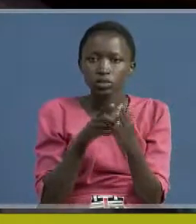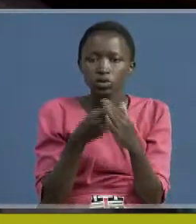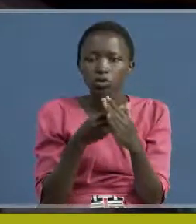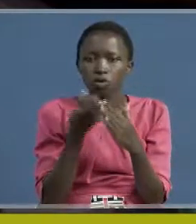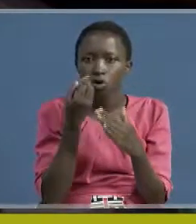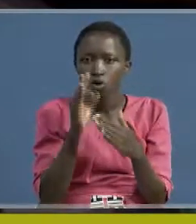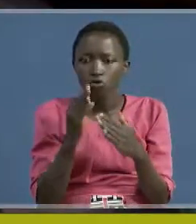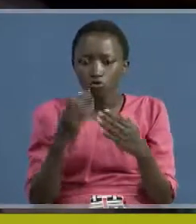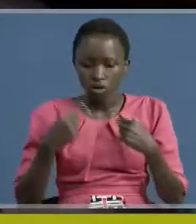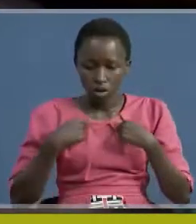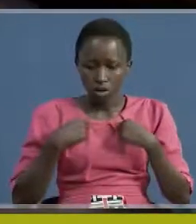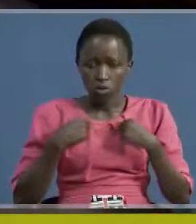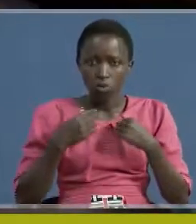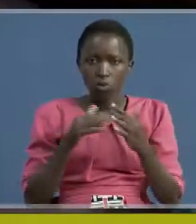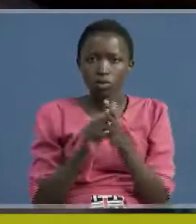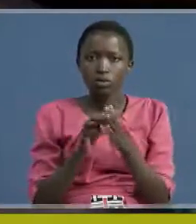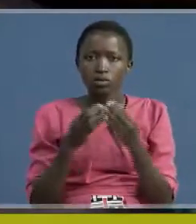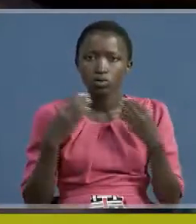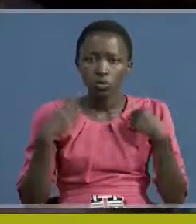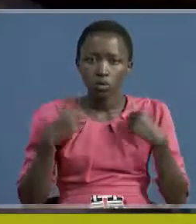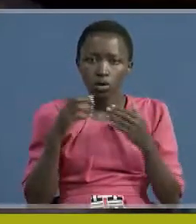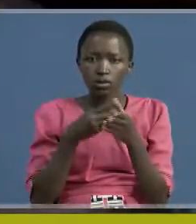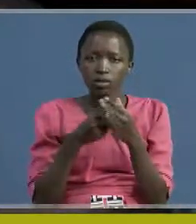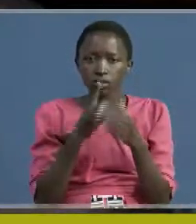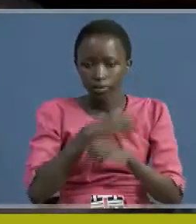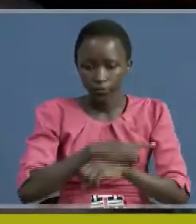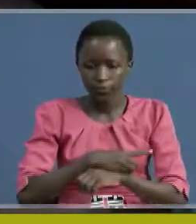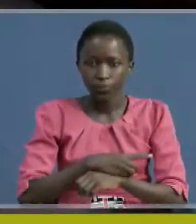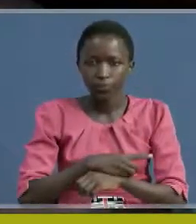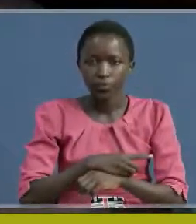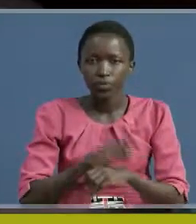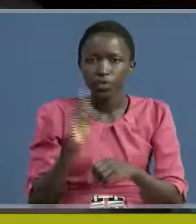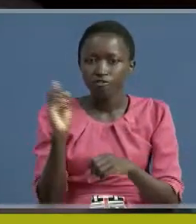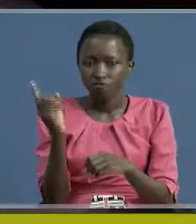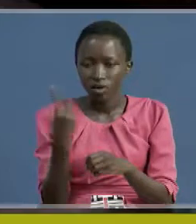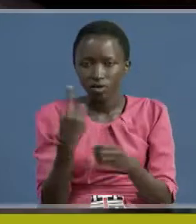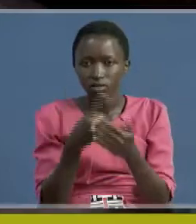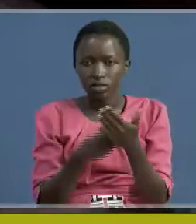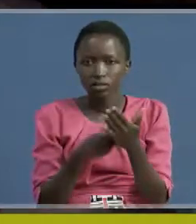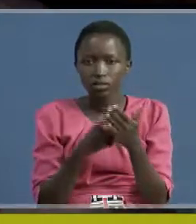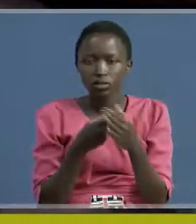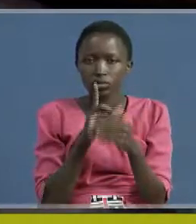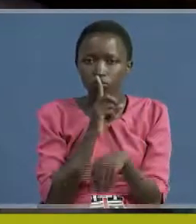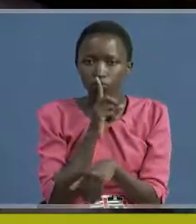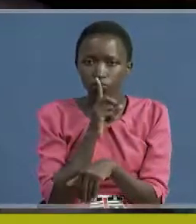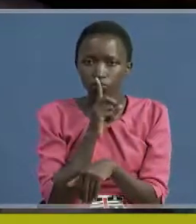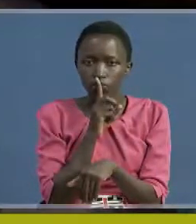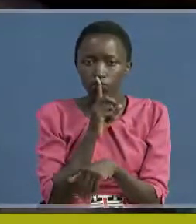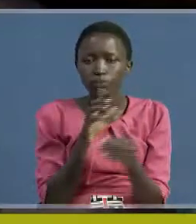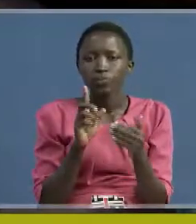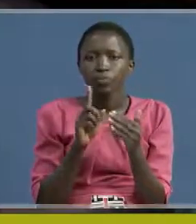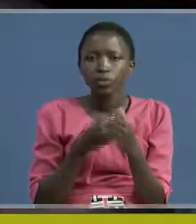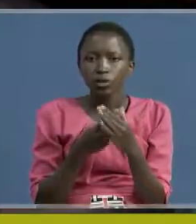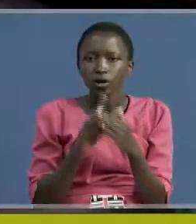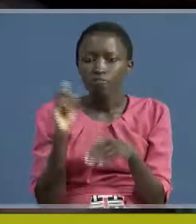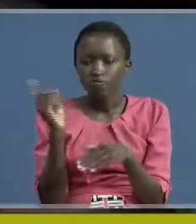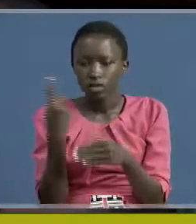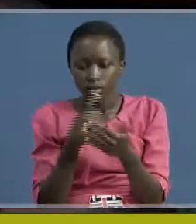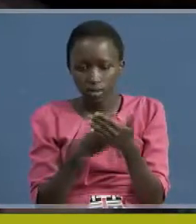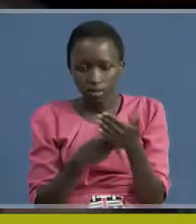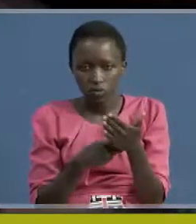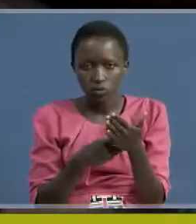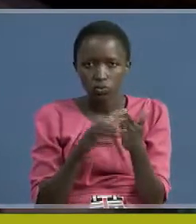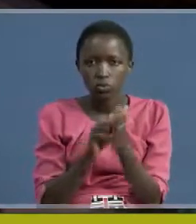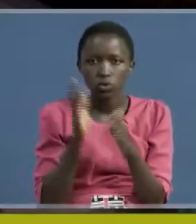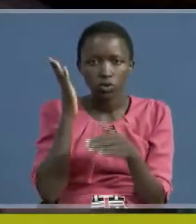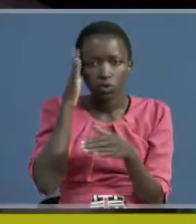piece of clothing which he had worn on the material day. The first accused is silent on this material. The first accused is known to